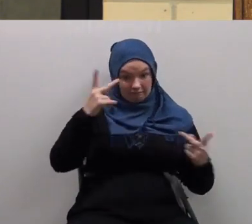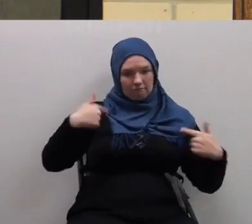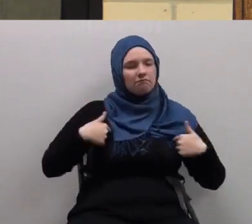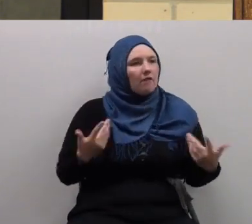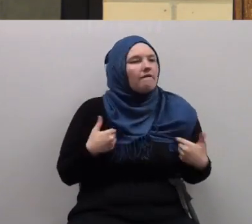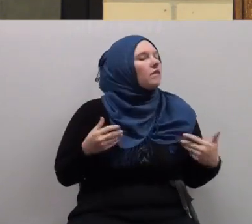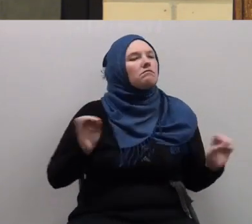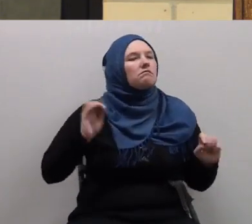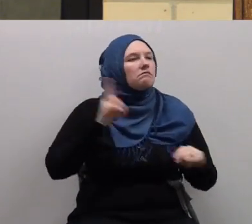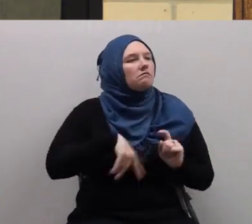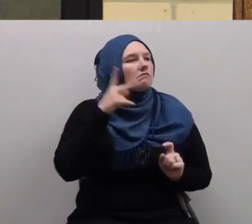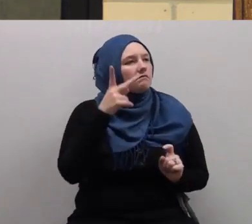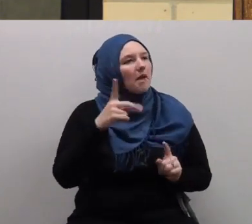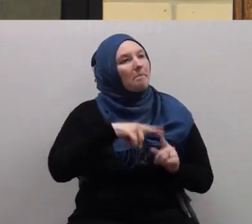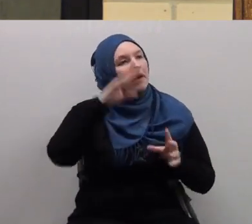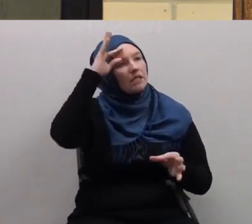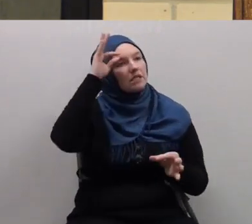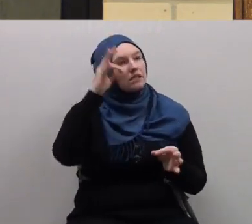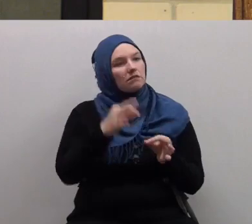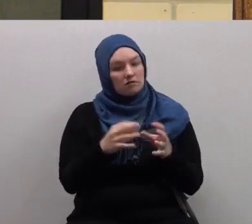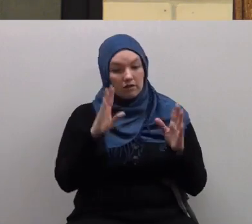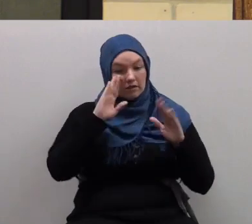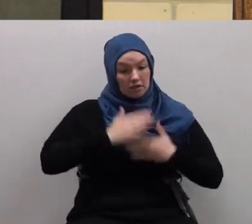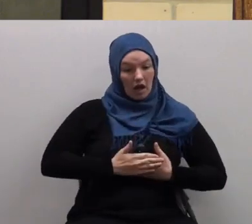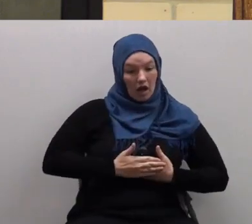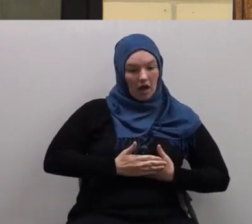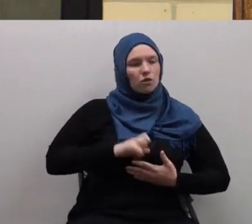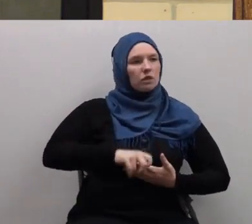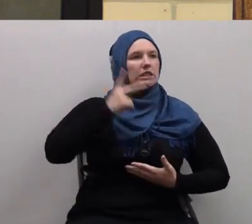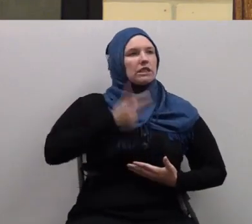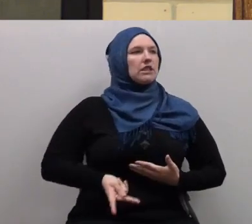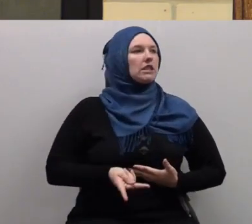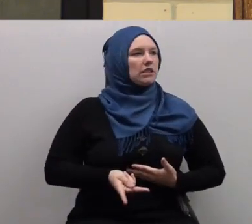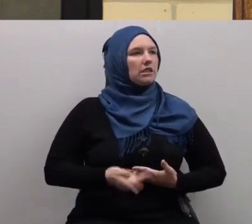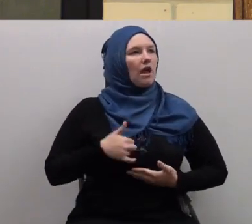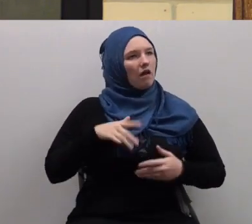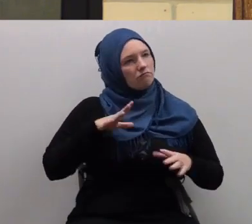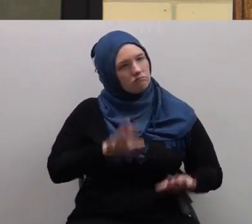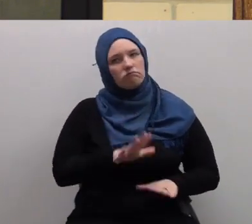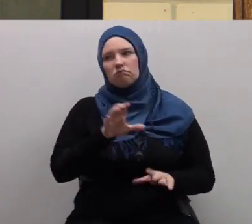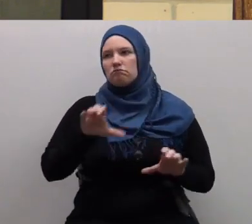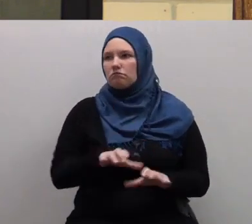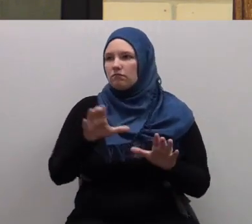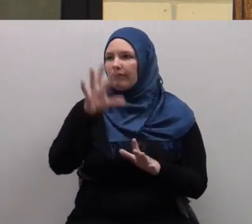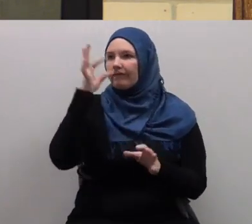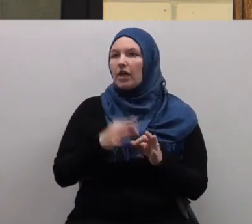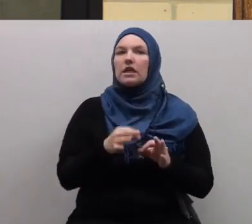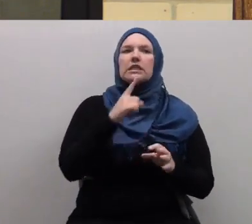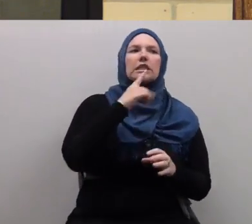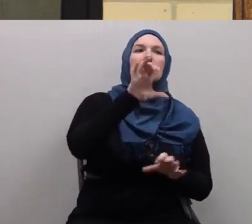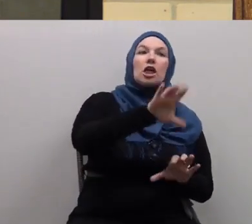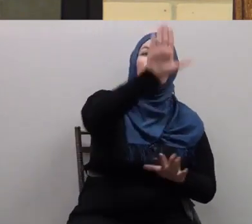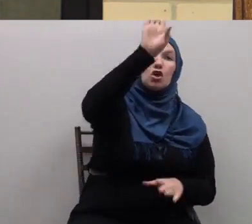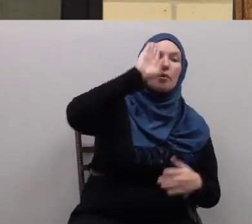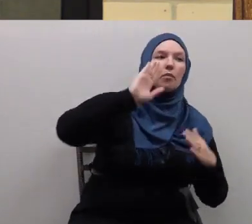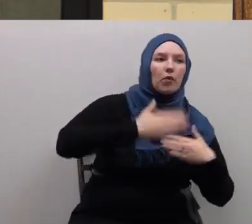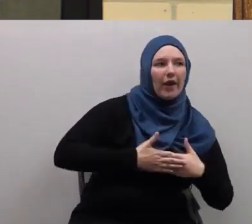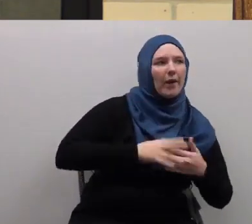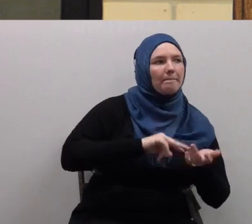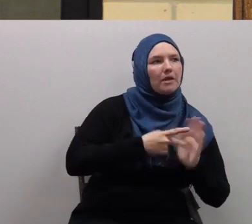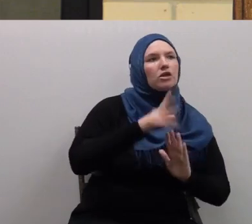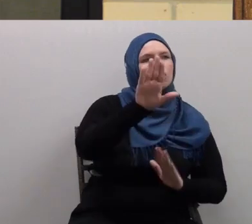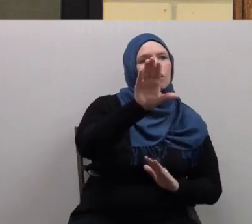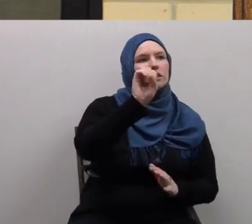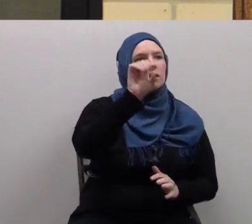After believing in Allah, salah comes immediately there. So they ask him, does your prayer, which means does